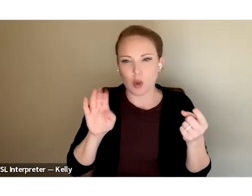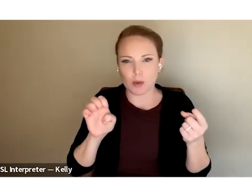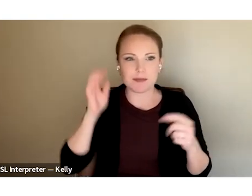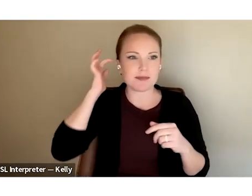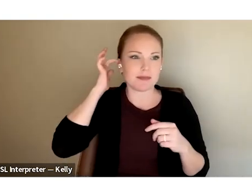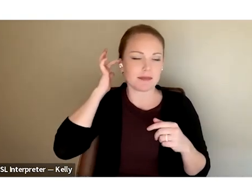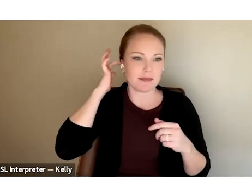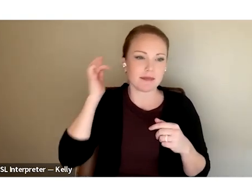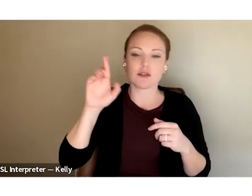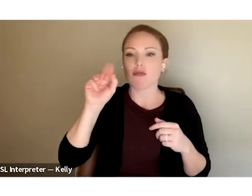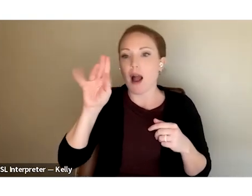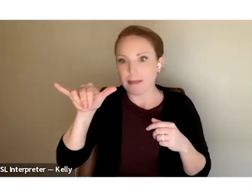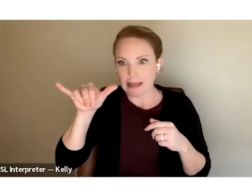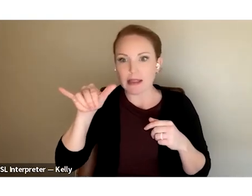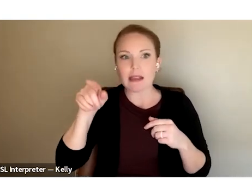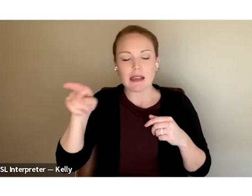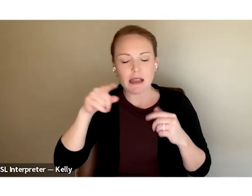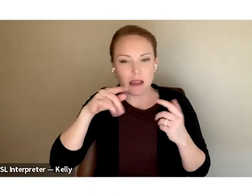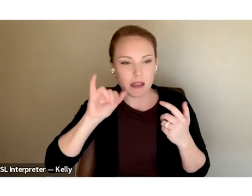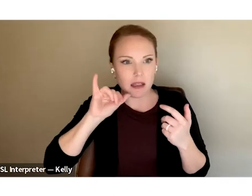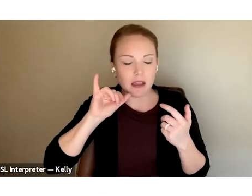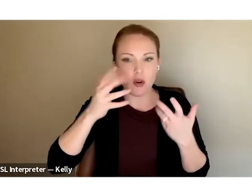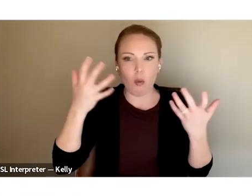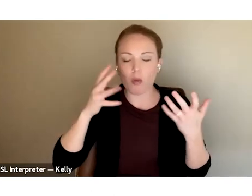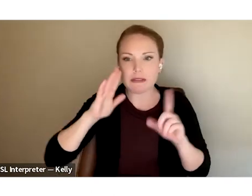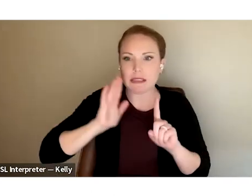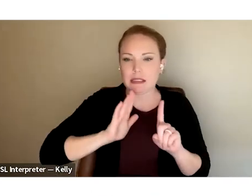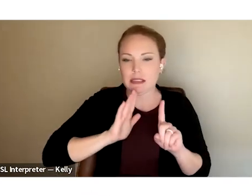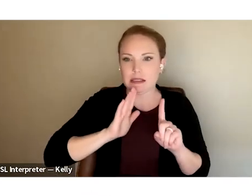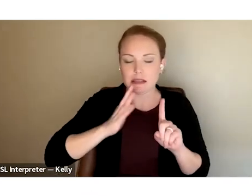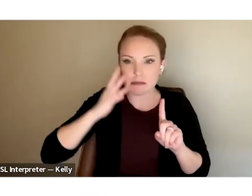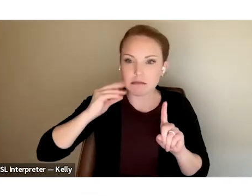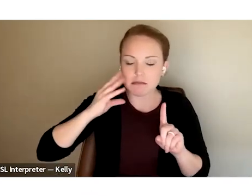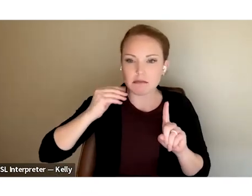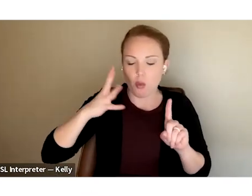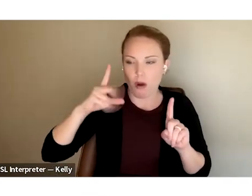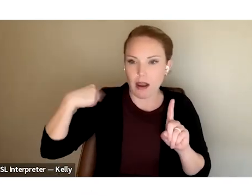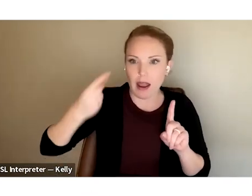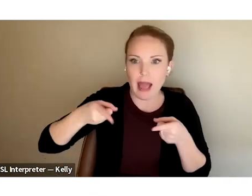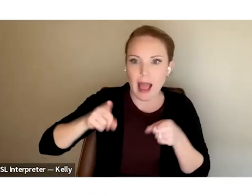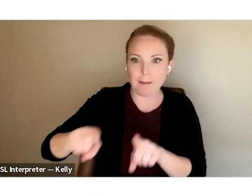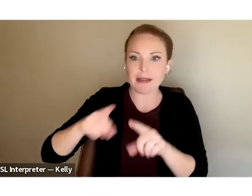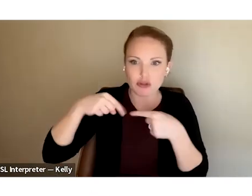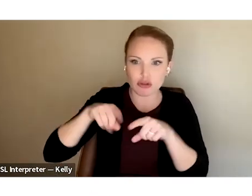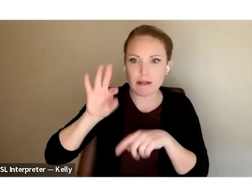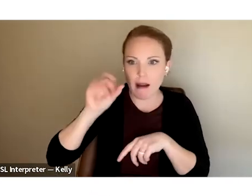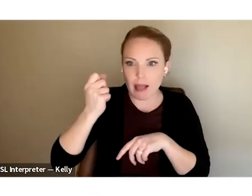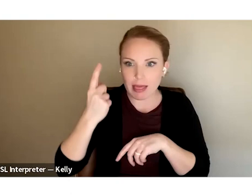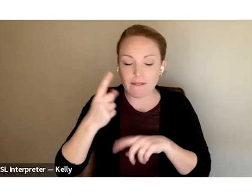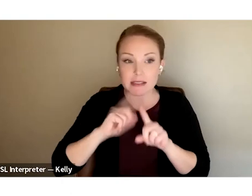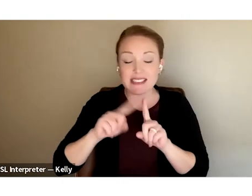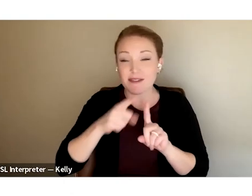like Rami drew from and a lot of what had happened during 9/11 and even dreams that he